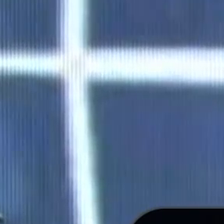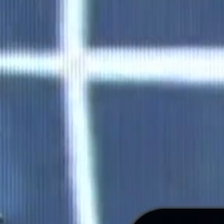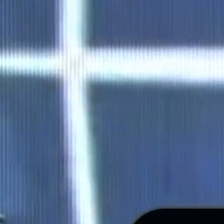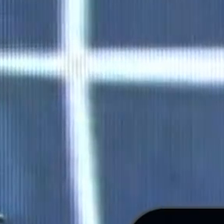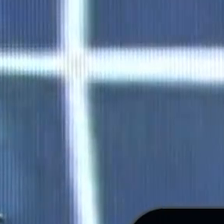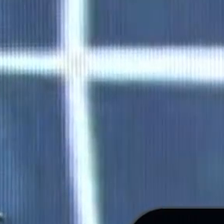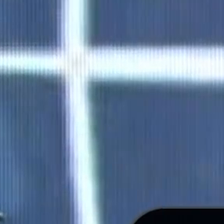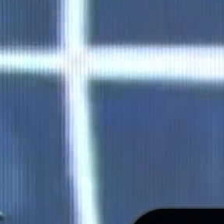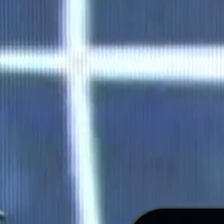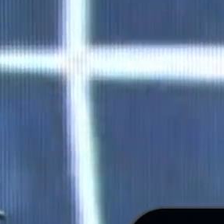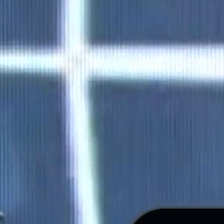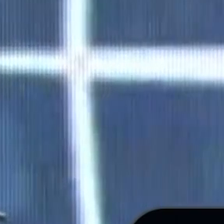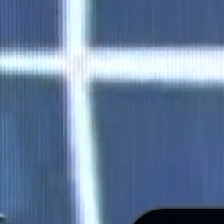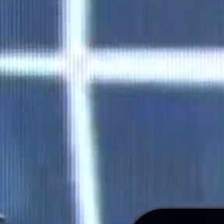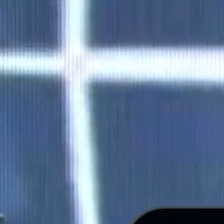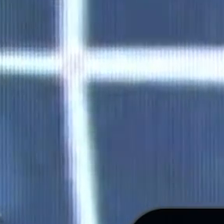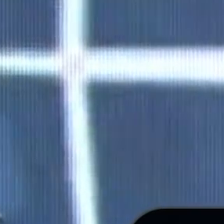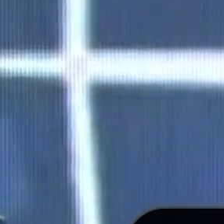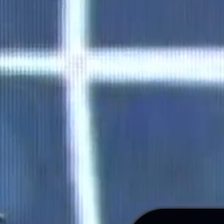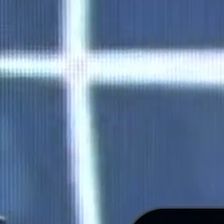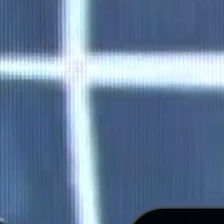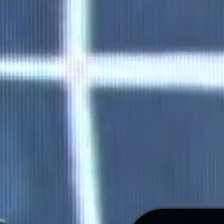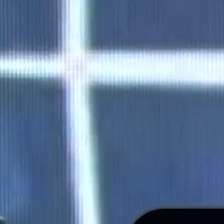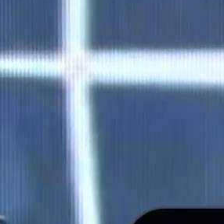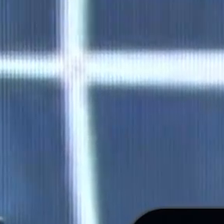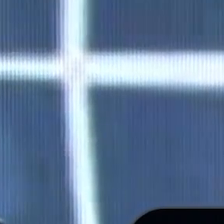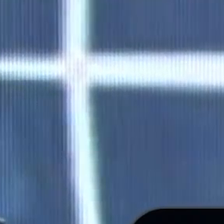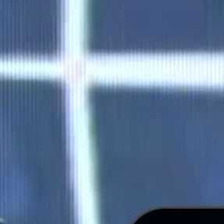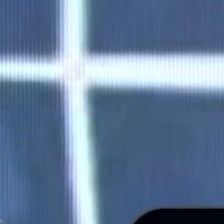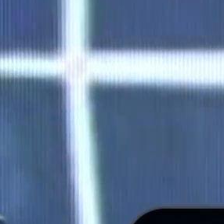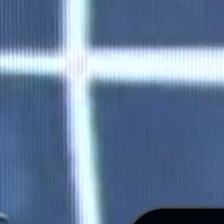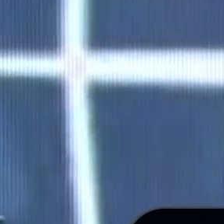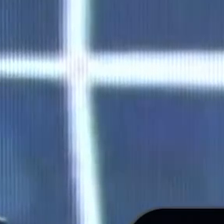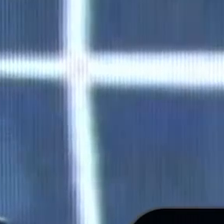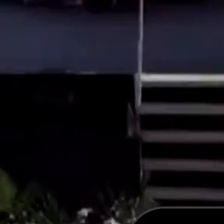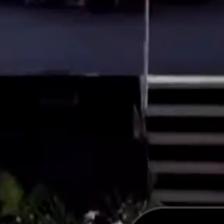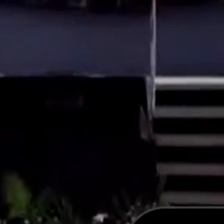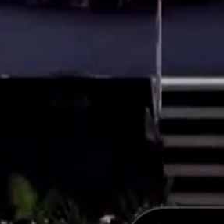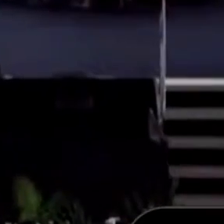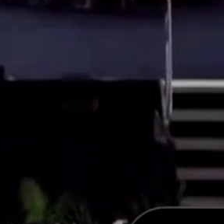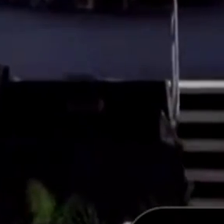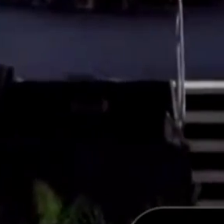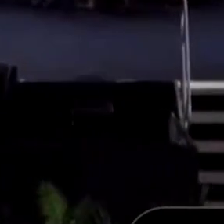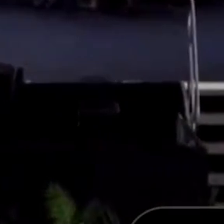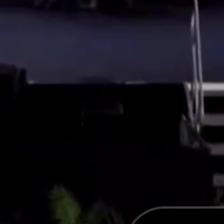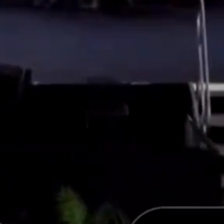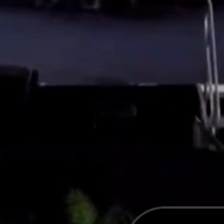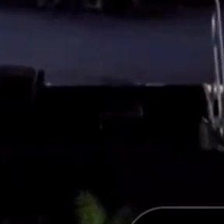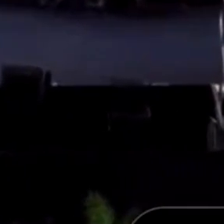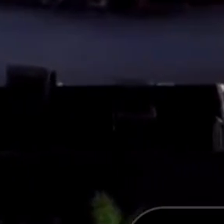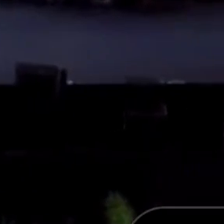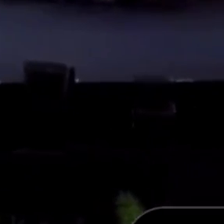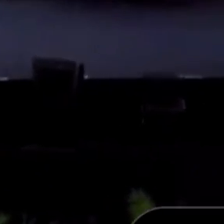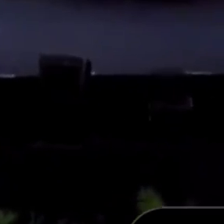here. You remember T.L. Osborne, Maurice Serro, Reinhard Bonnke, from Mombasa to